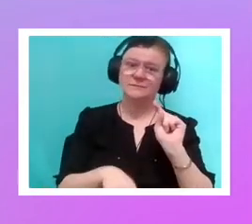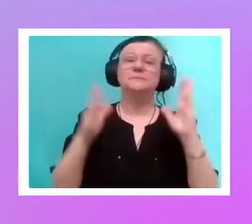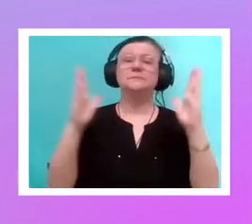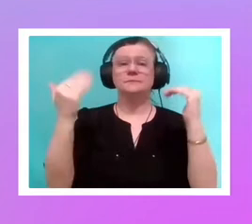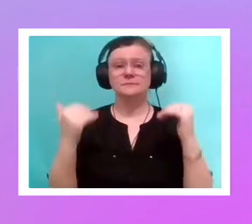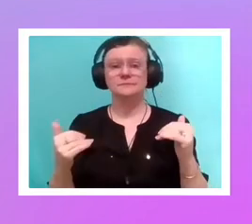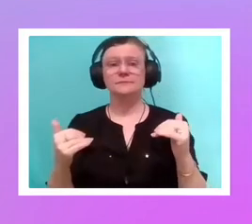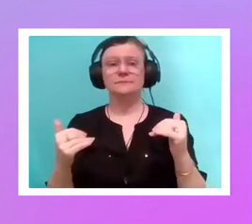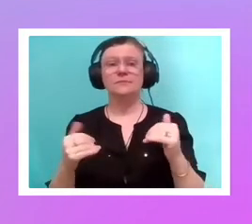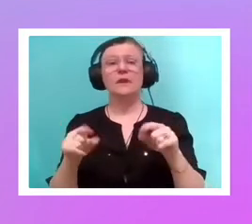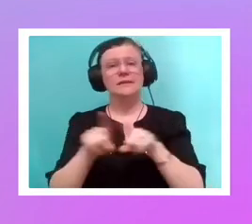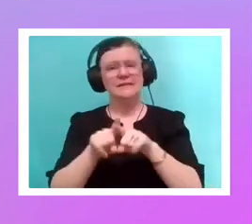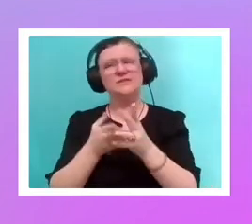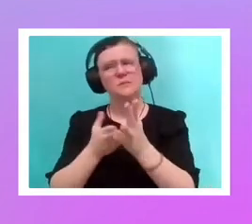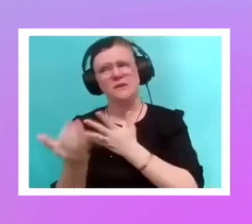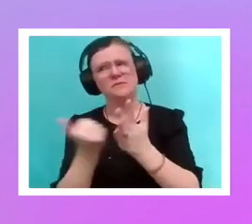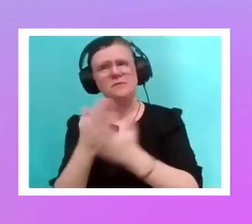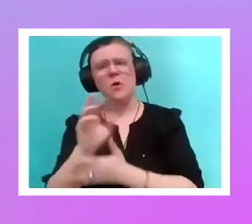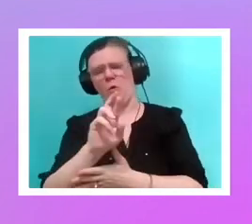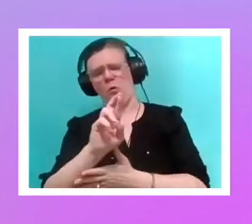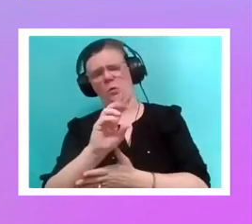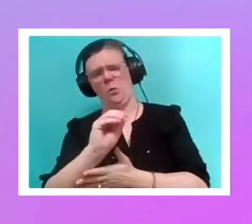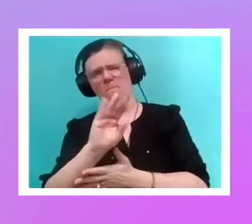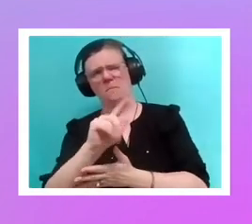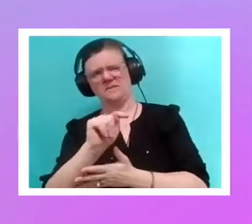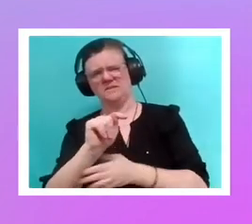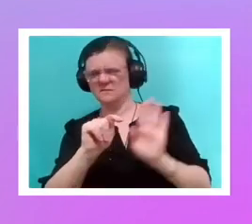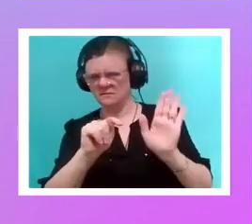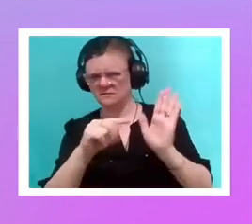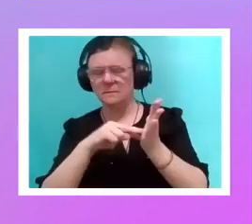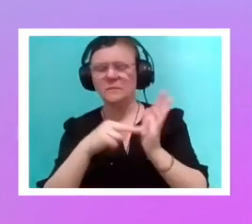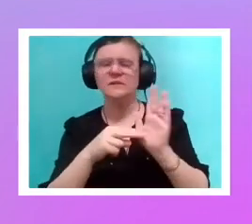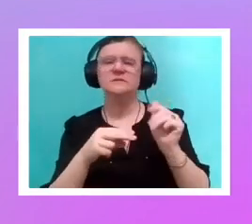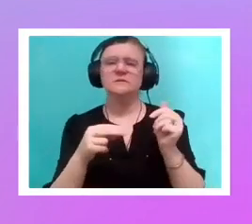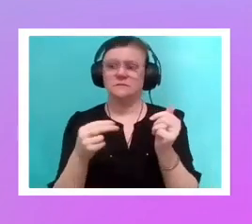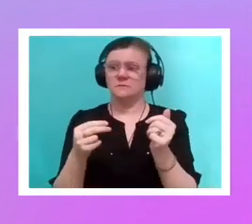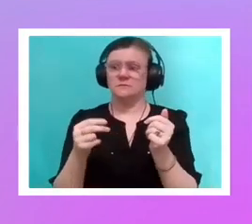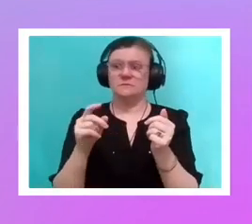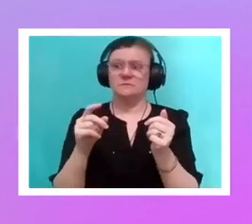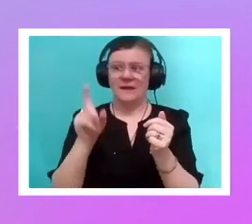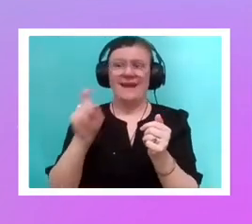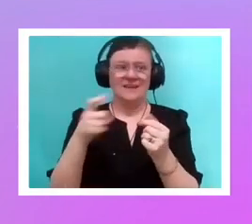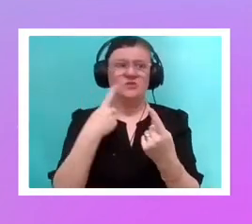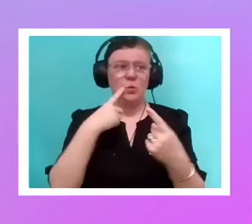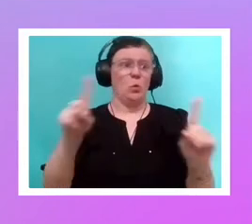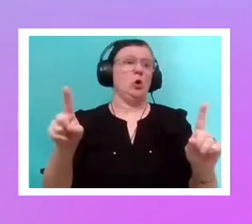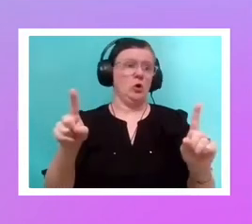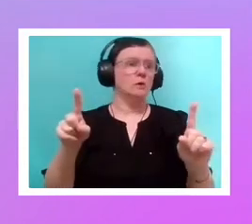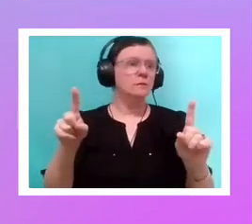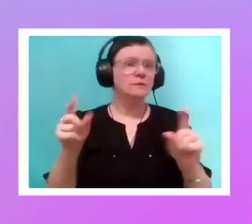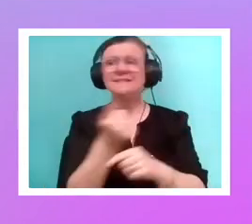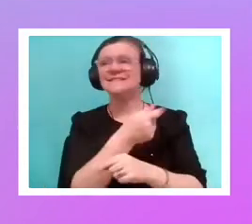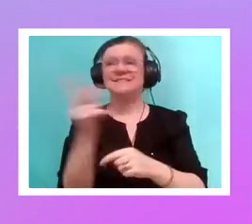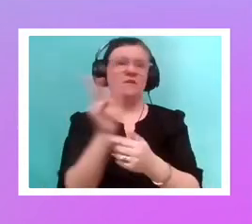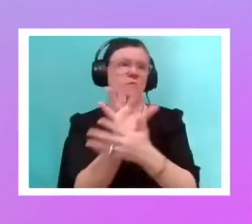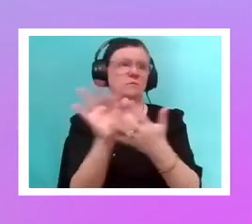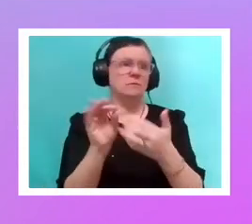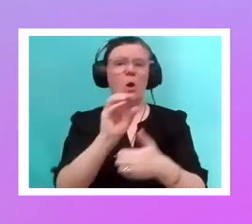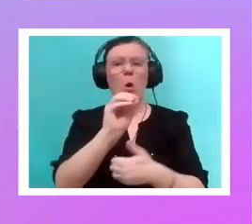to be robust. Now, what do I mean by being robust? Well, it means it needs to work on the combination of operating